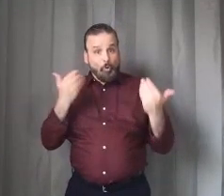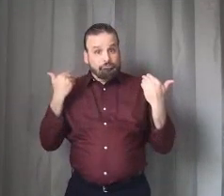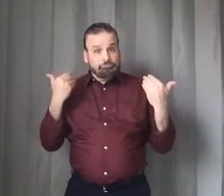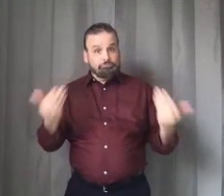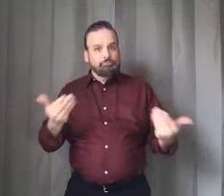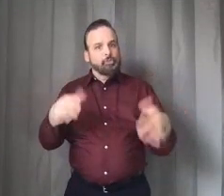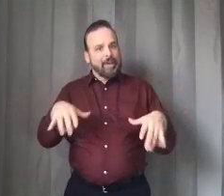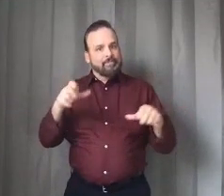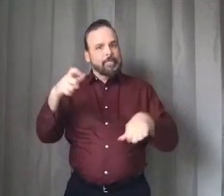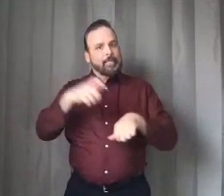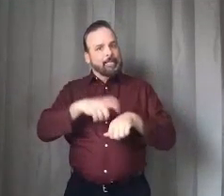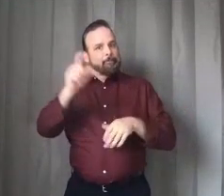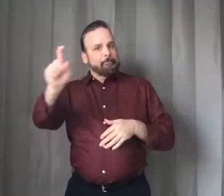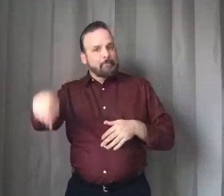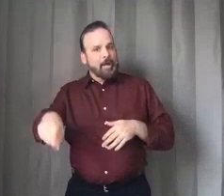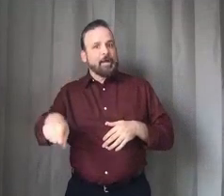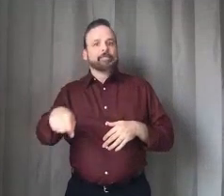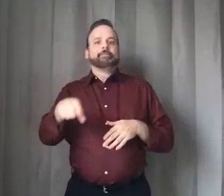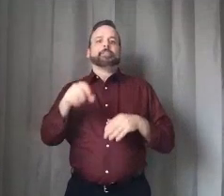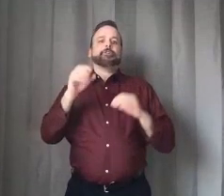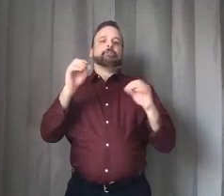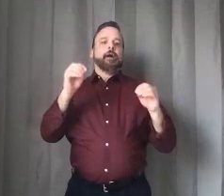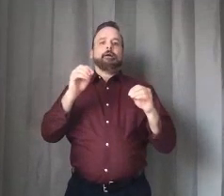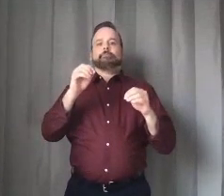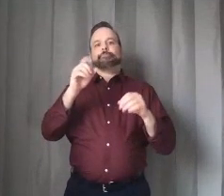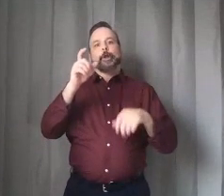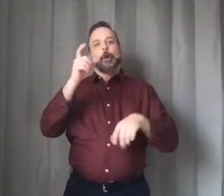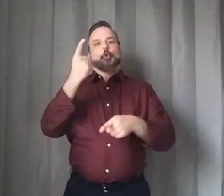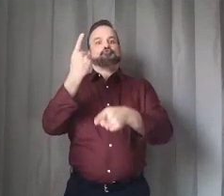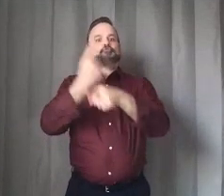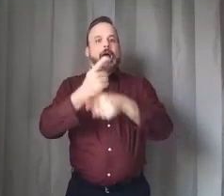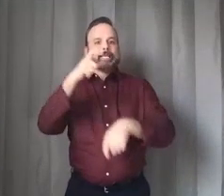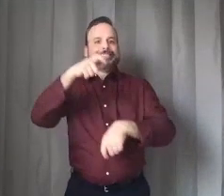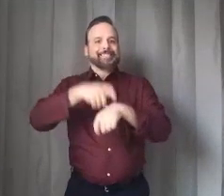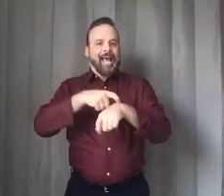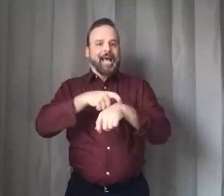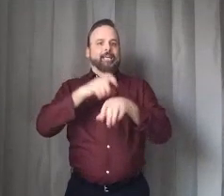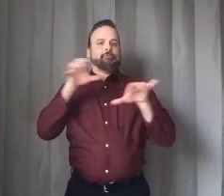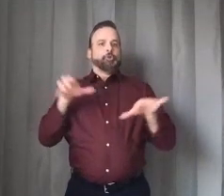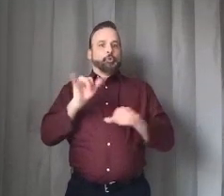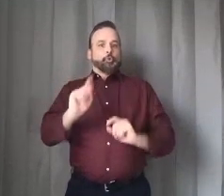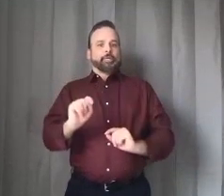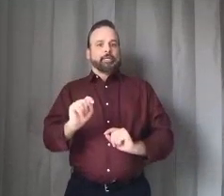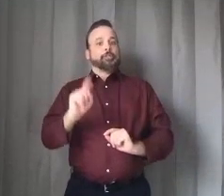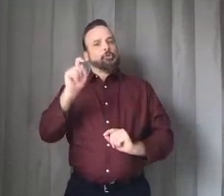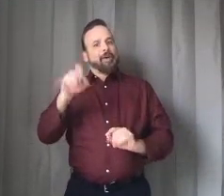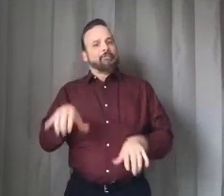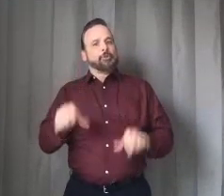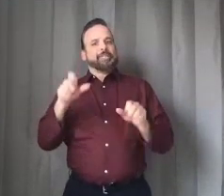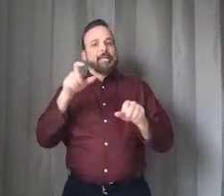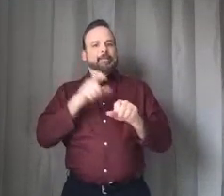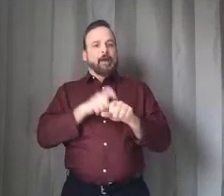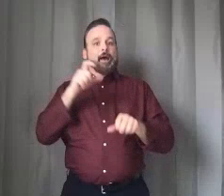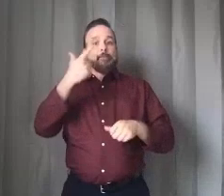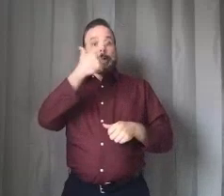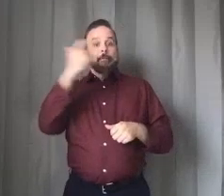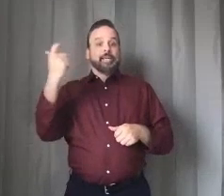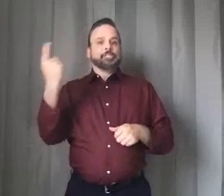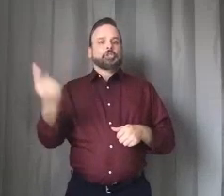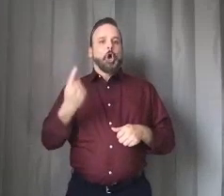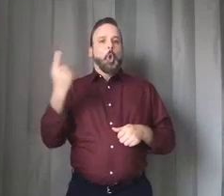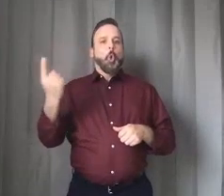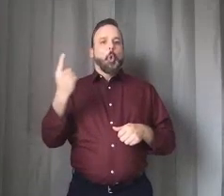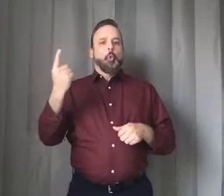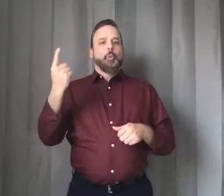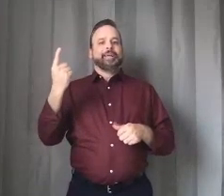the time. And there's not going to be a right time to learn how to do this stuff. You have to take time, because there's always going to be